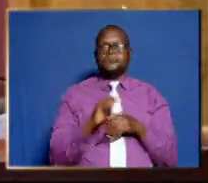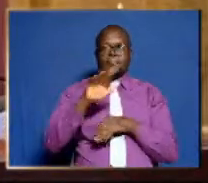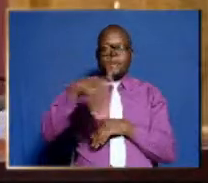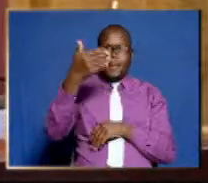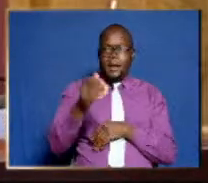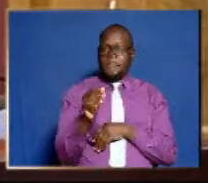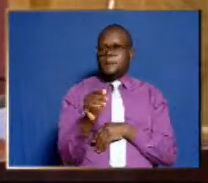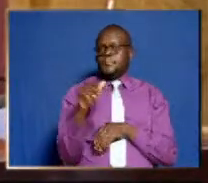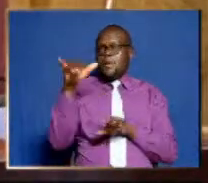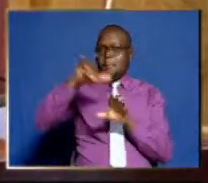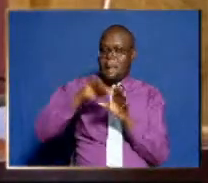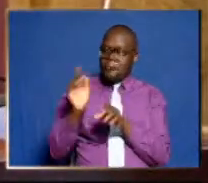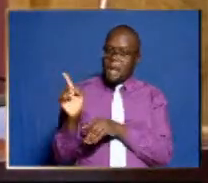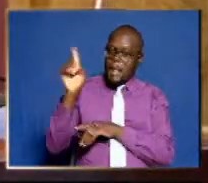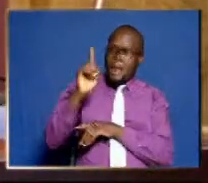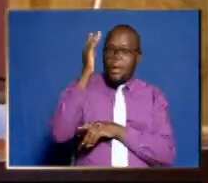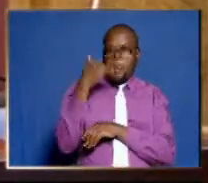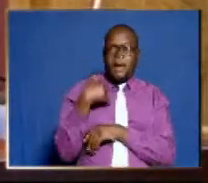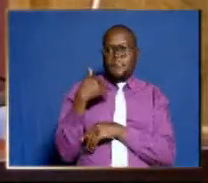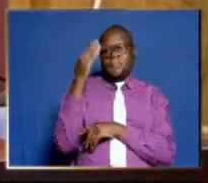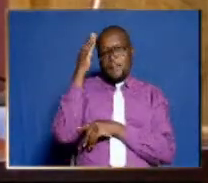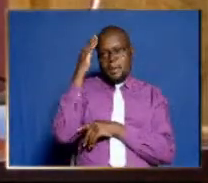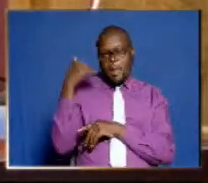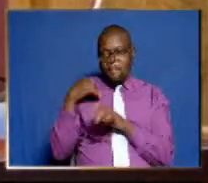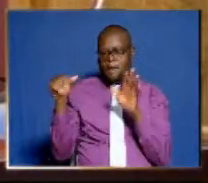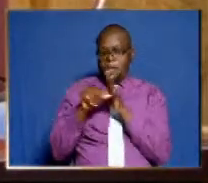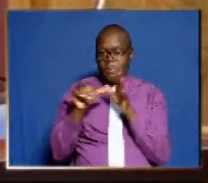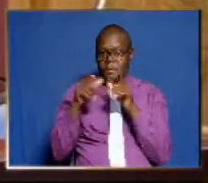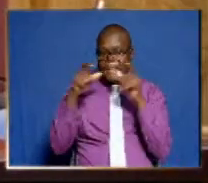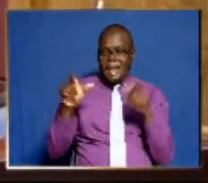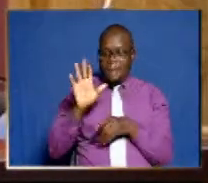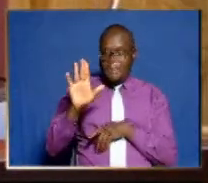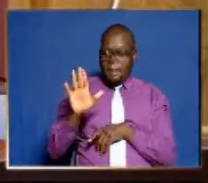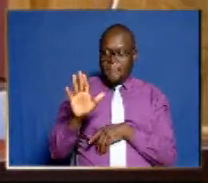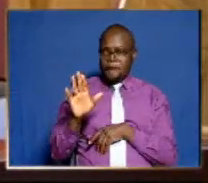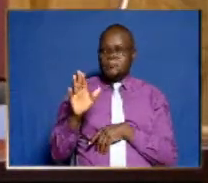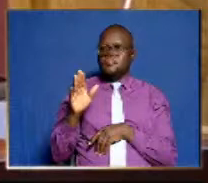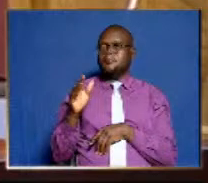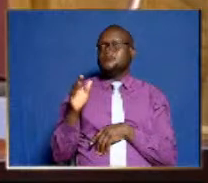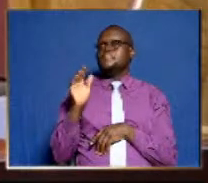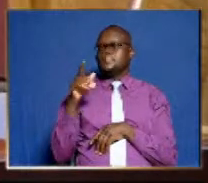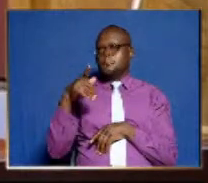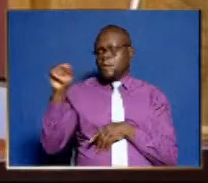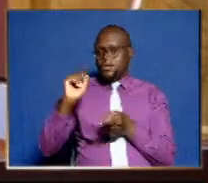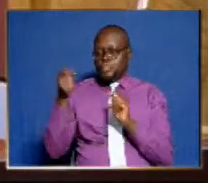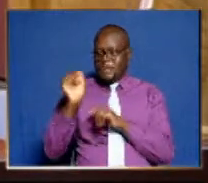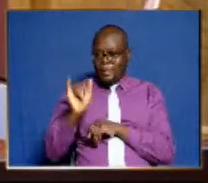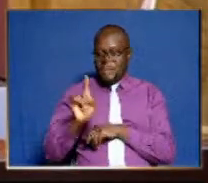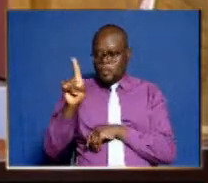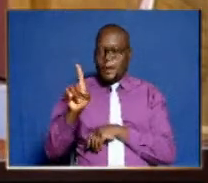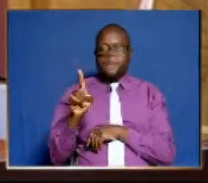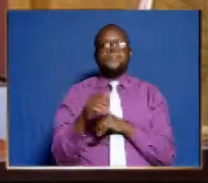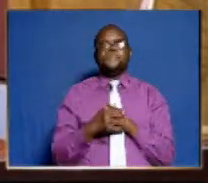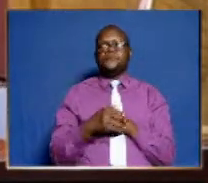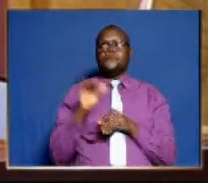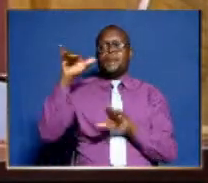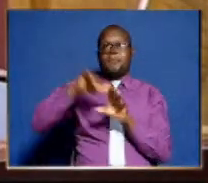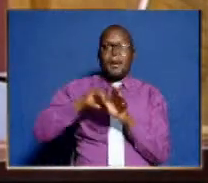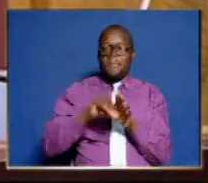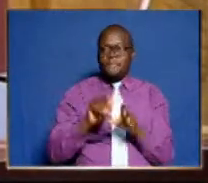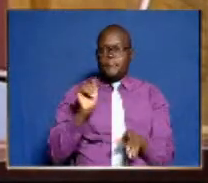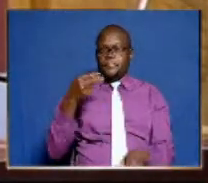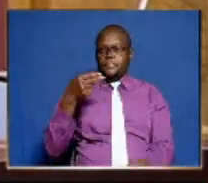member once he comes in, because I knew he had a problem with his card, which he has gone to rectify. Let us have the member for the